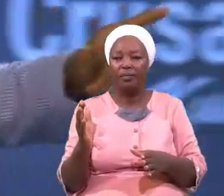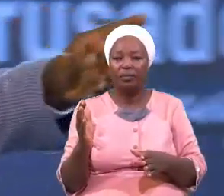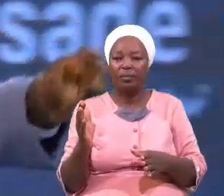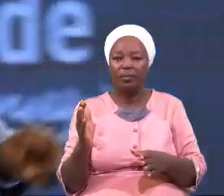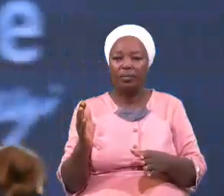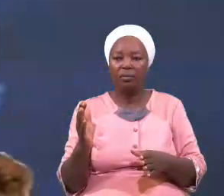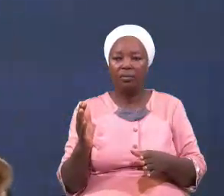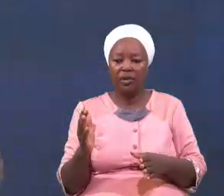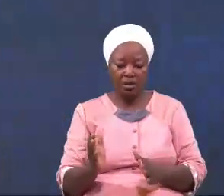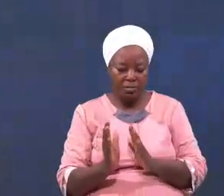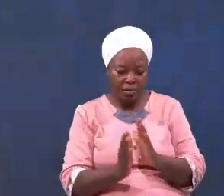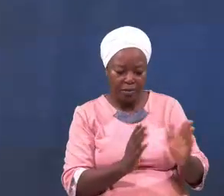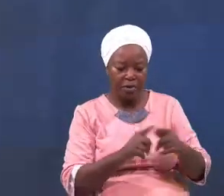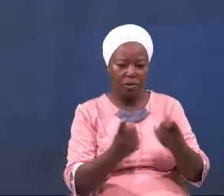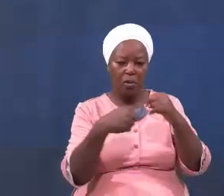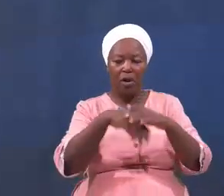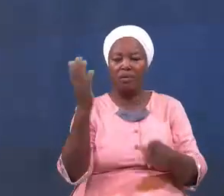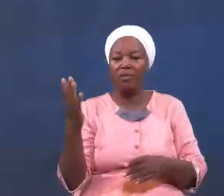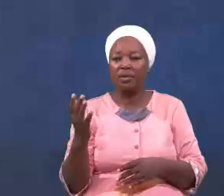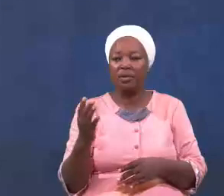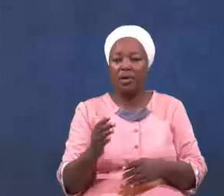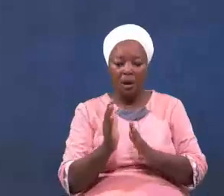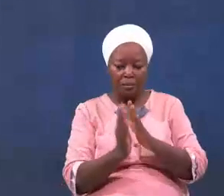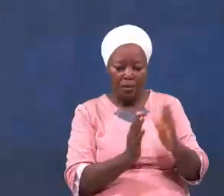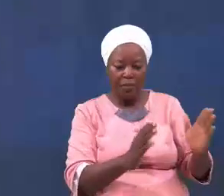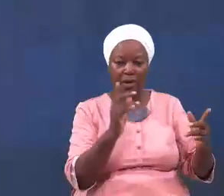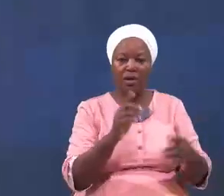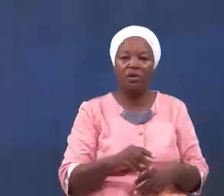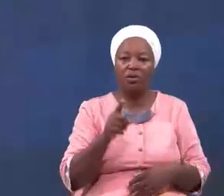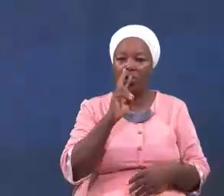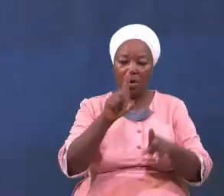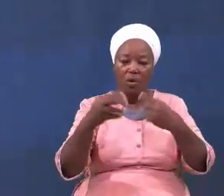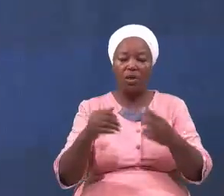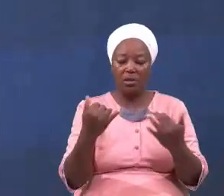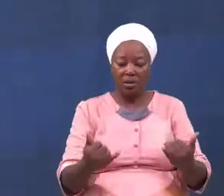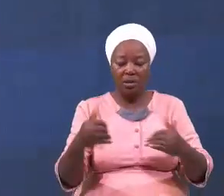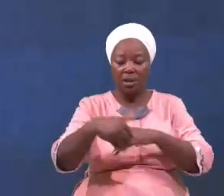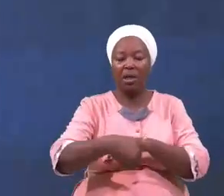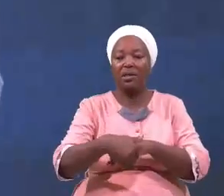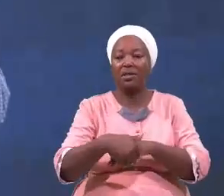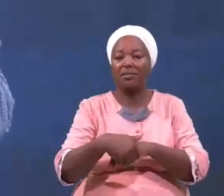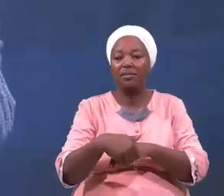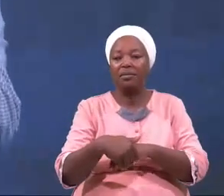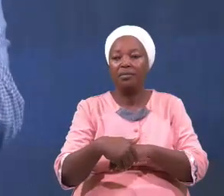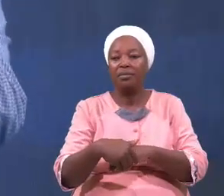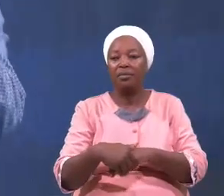Get ready to come out. Get ready, you are moving tonight.